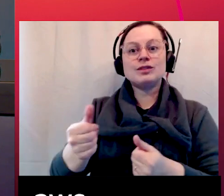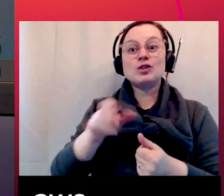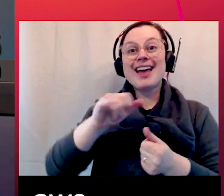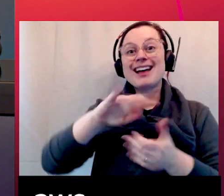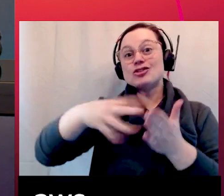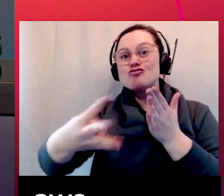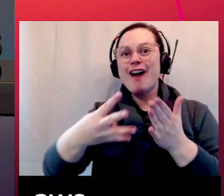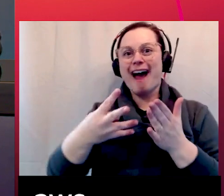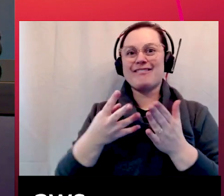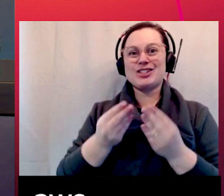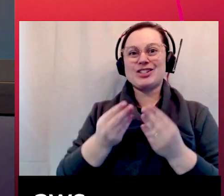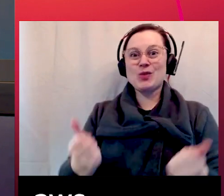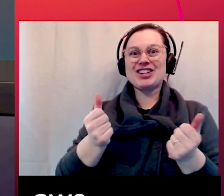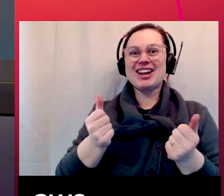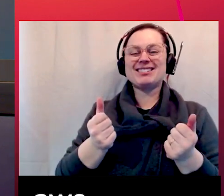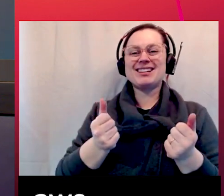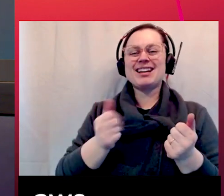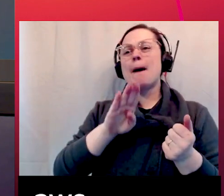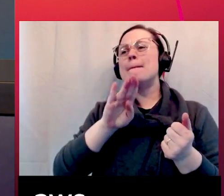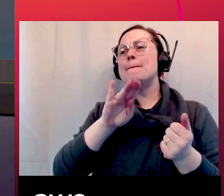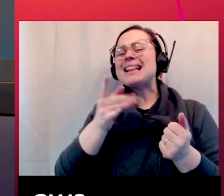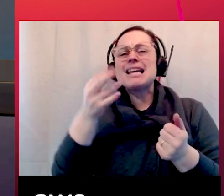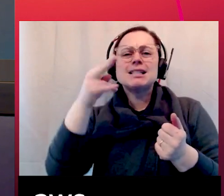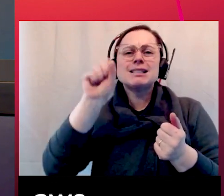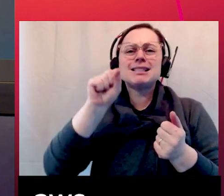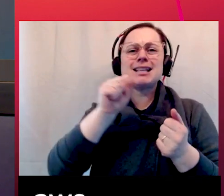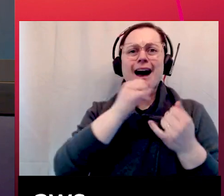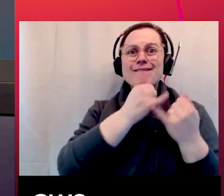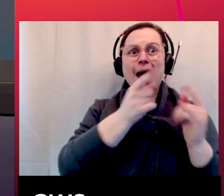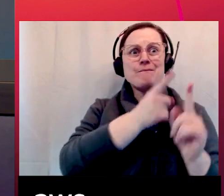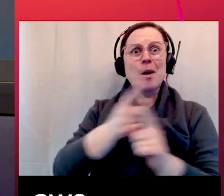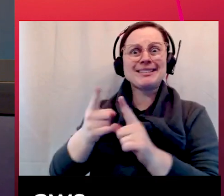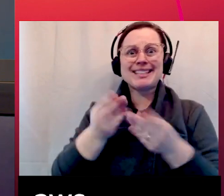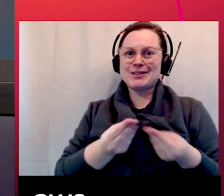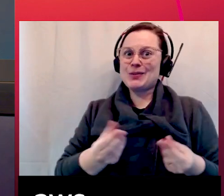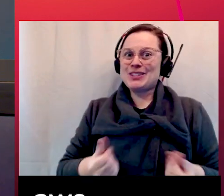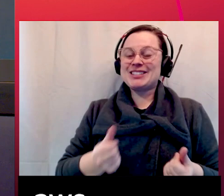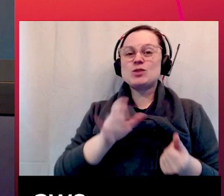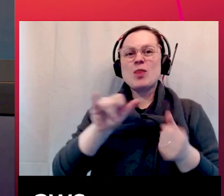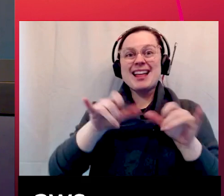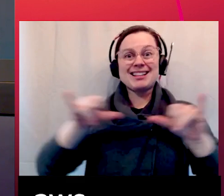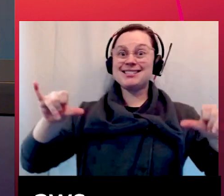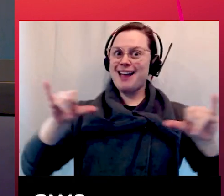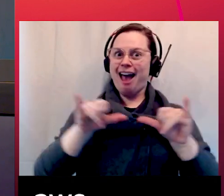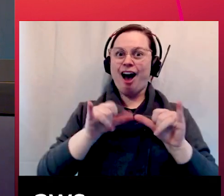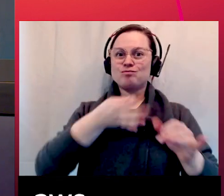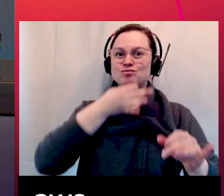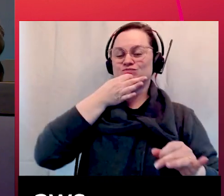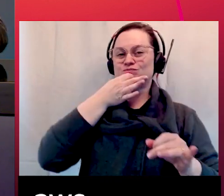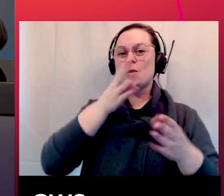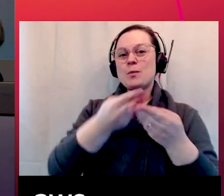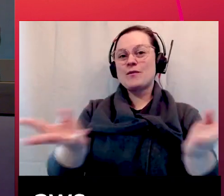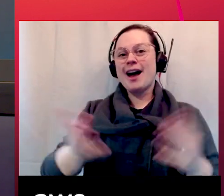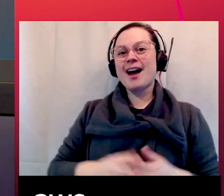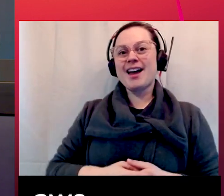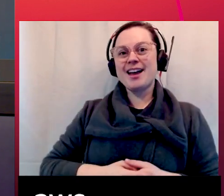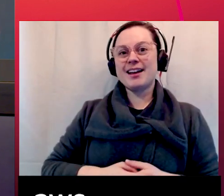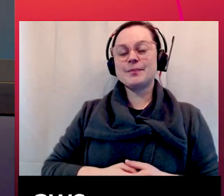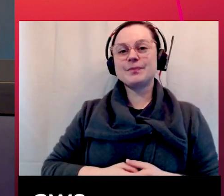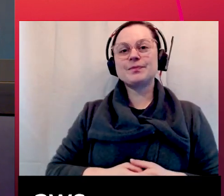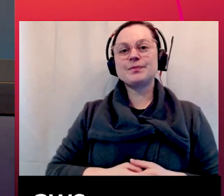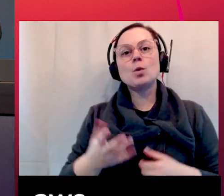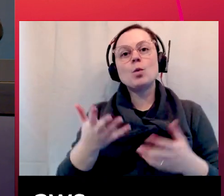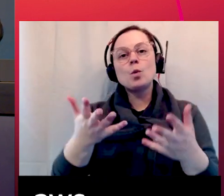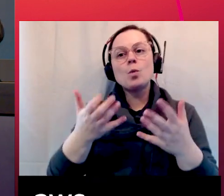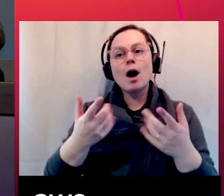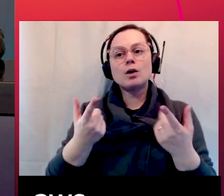and endpoints. So this is the scale and the expertise that we bring out there. So what we want to do is, we want folks to